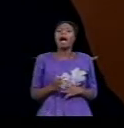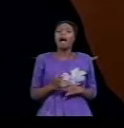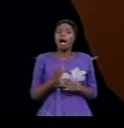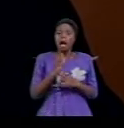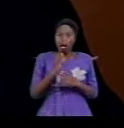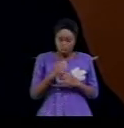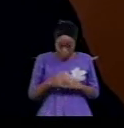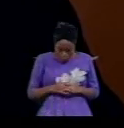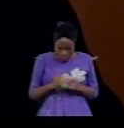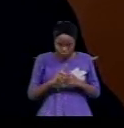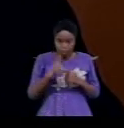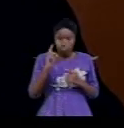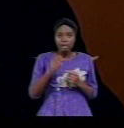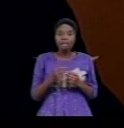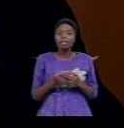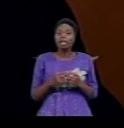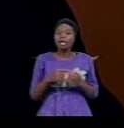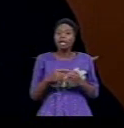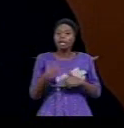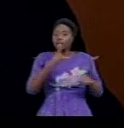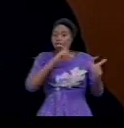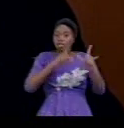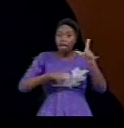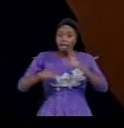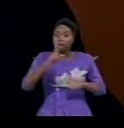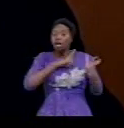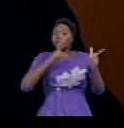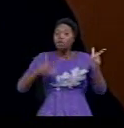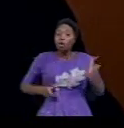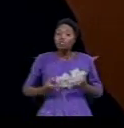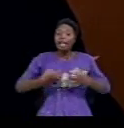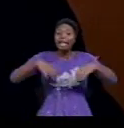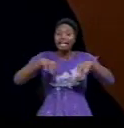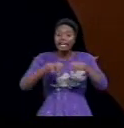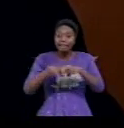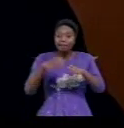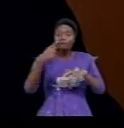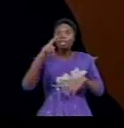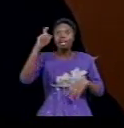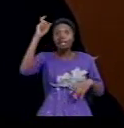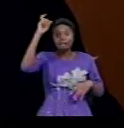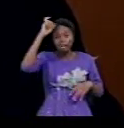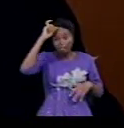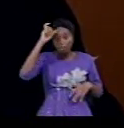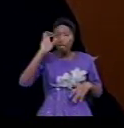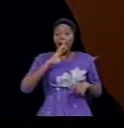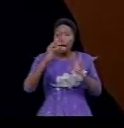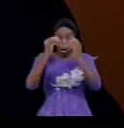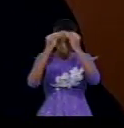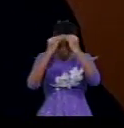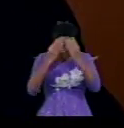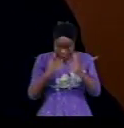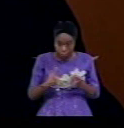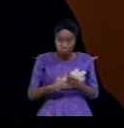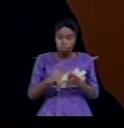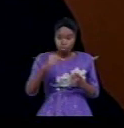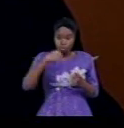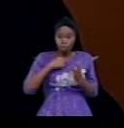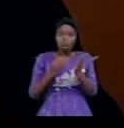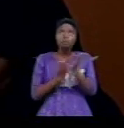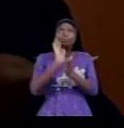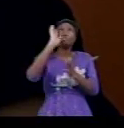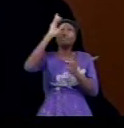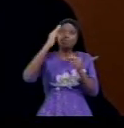name. Say that. Lord, even the devils are subject unto me through thy name. Say